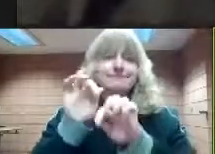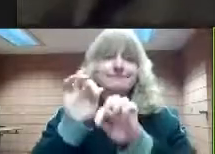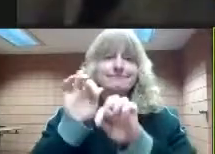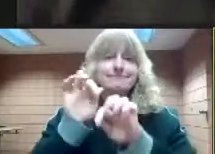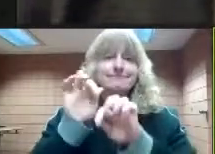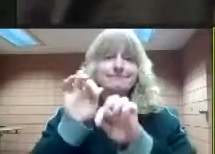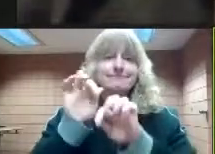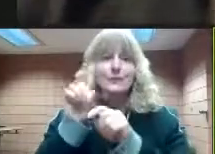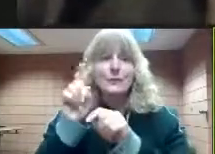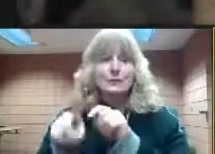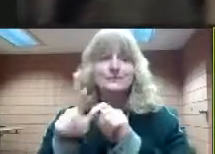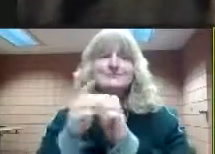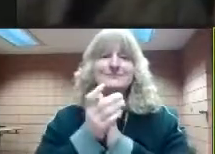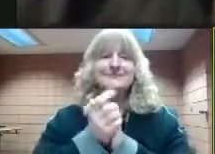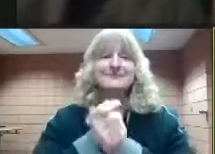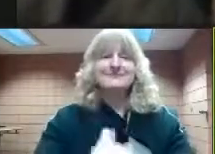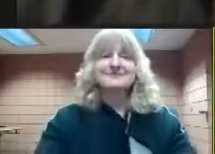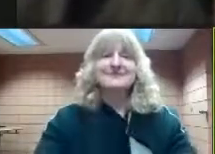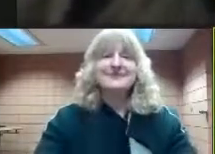Oh.